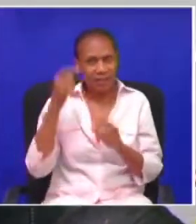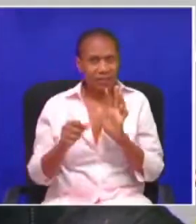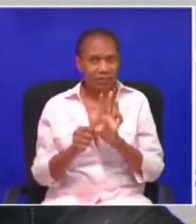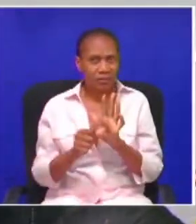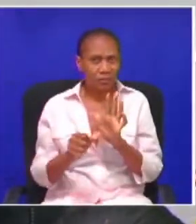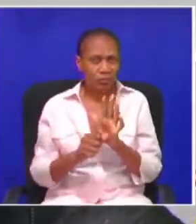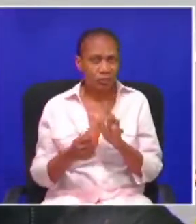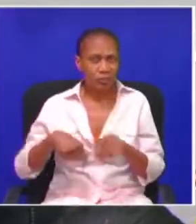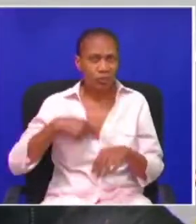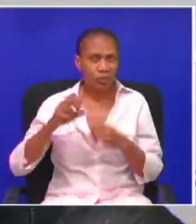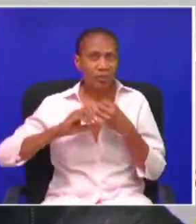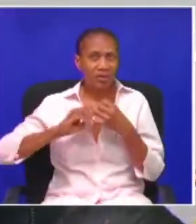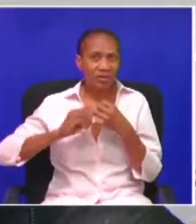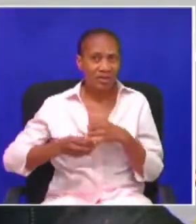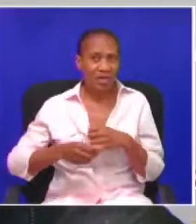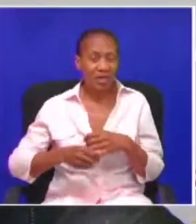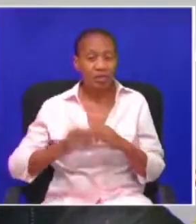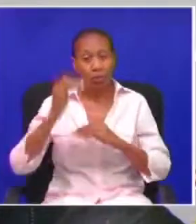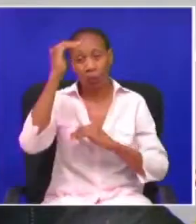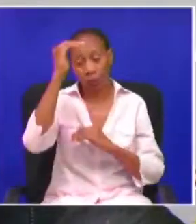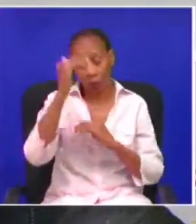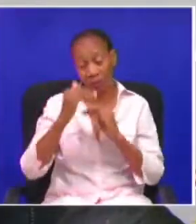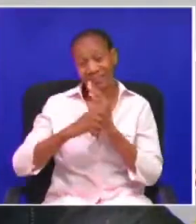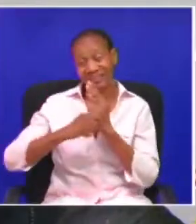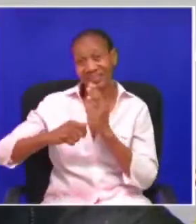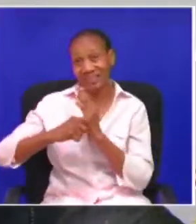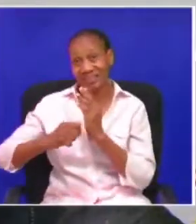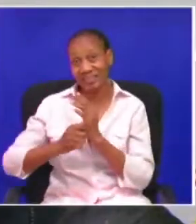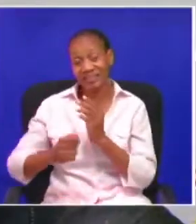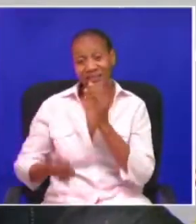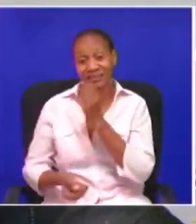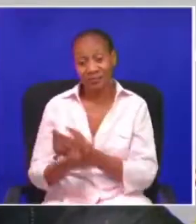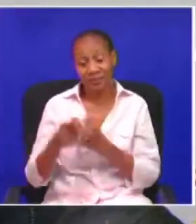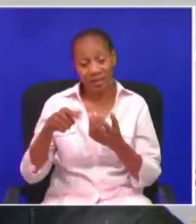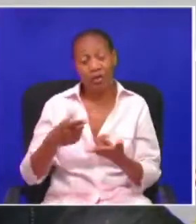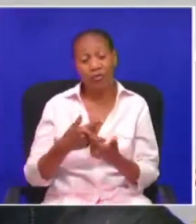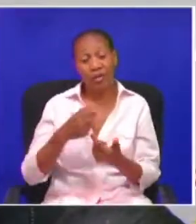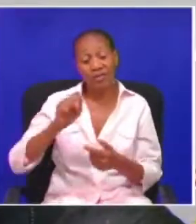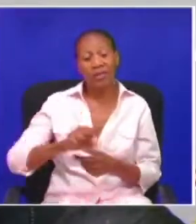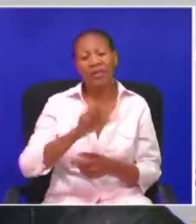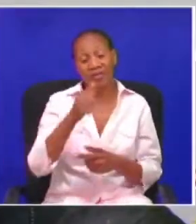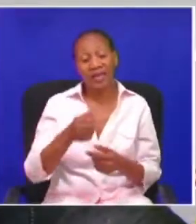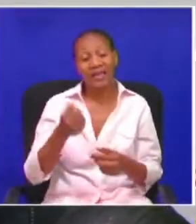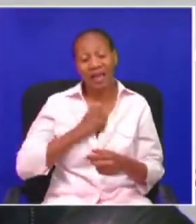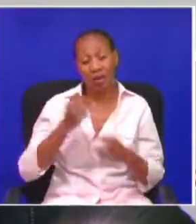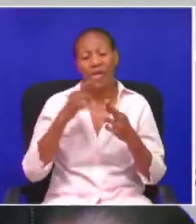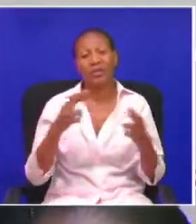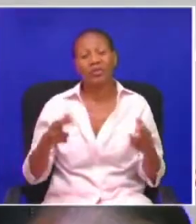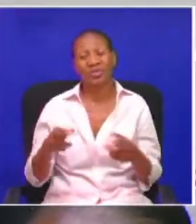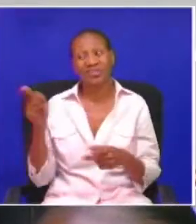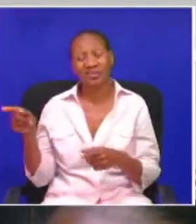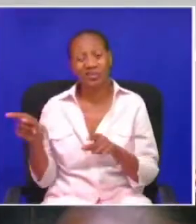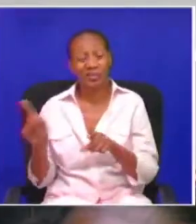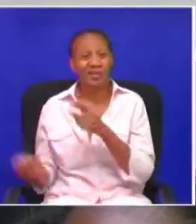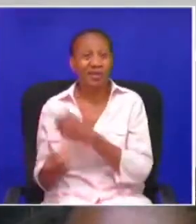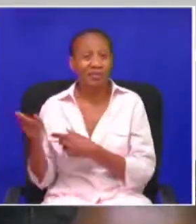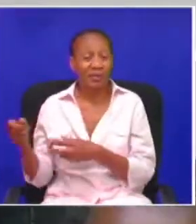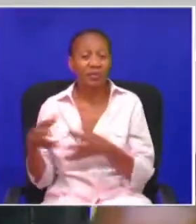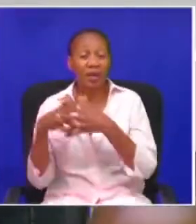try to reduce the tariffs currently being put against our country and against our products, be that from the US or from